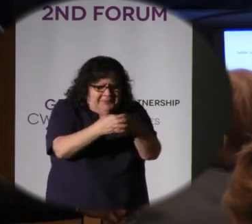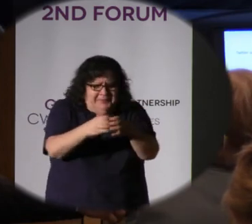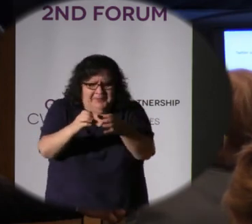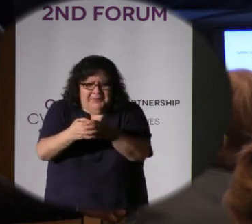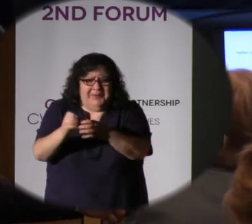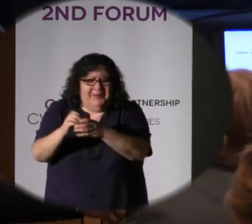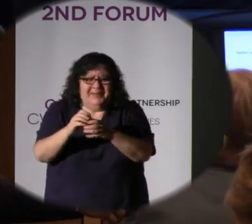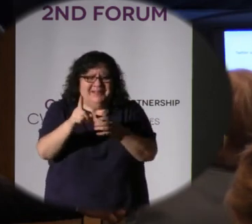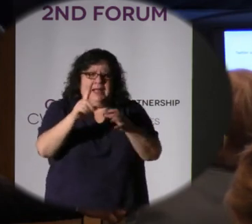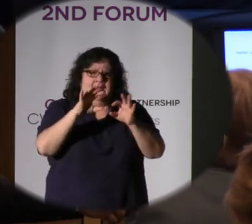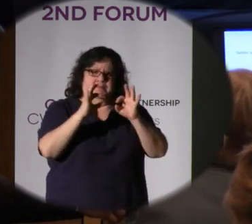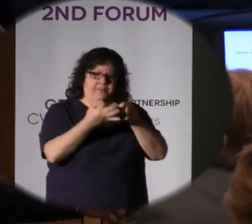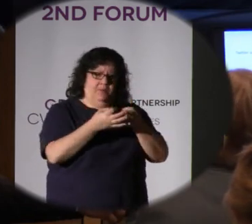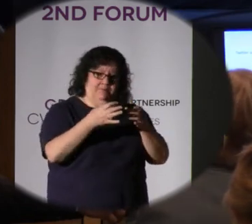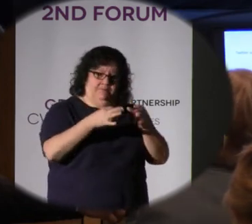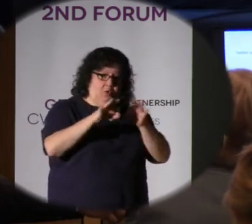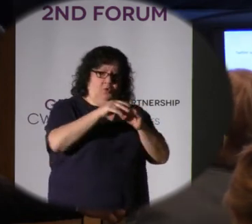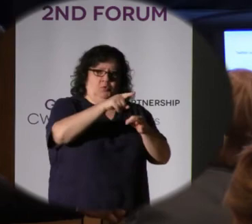That includes the elder.